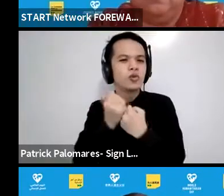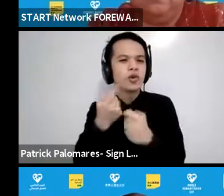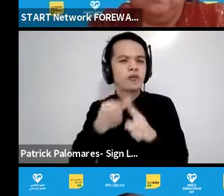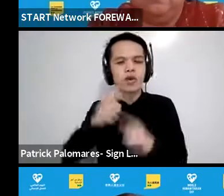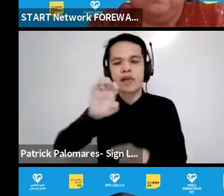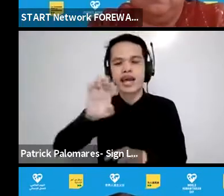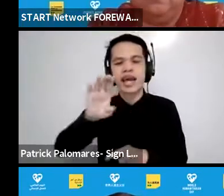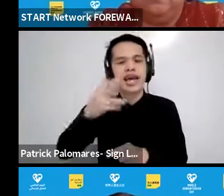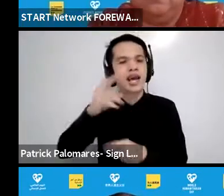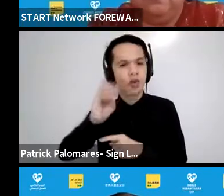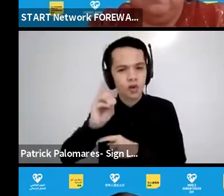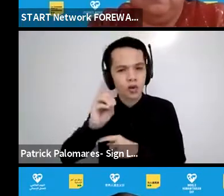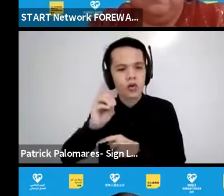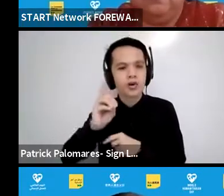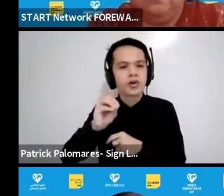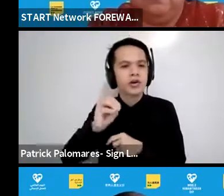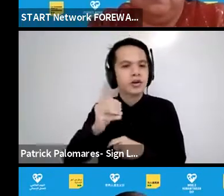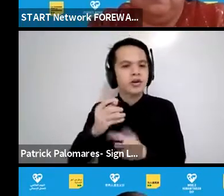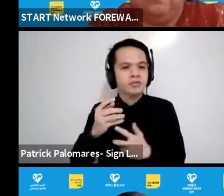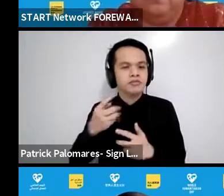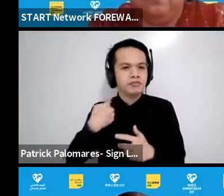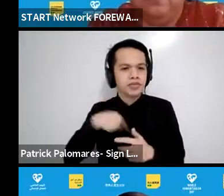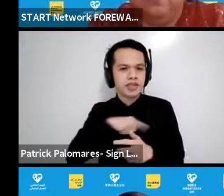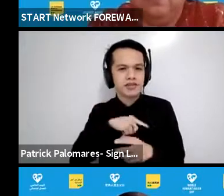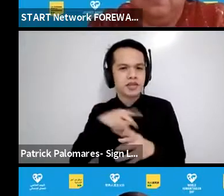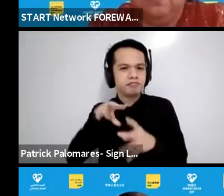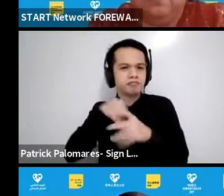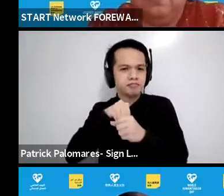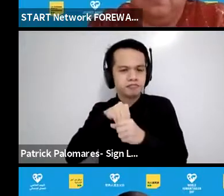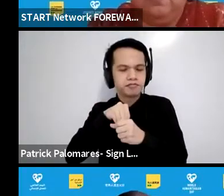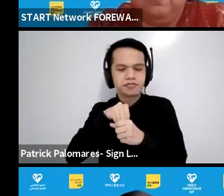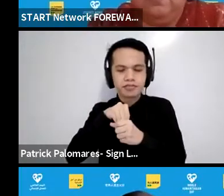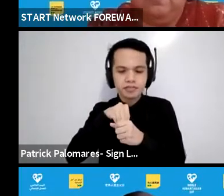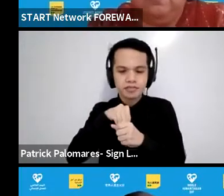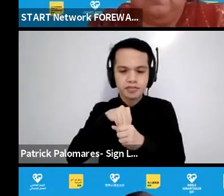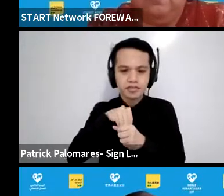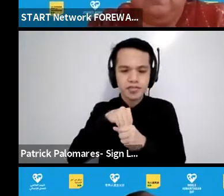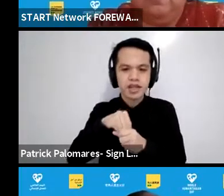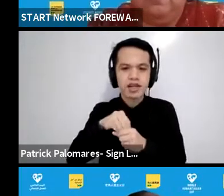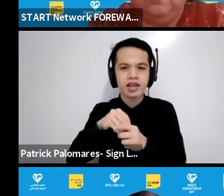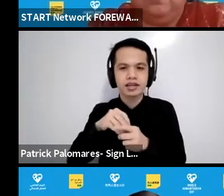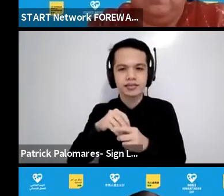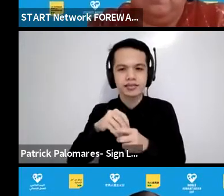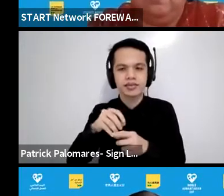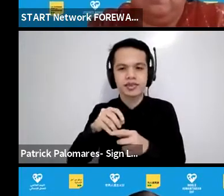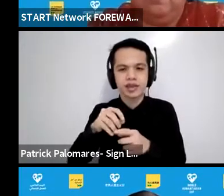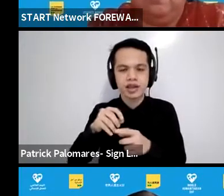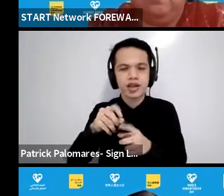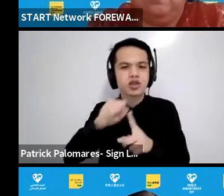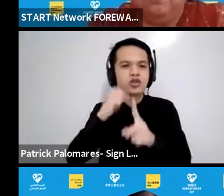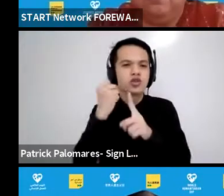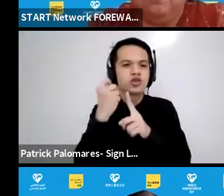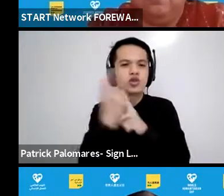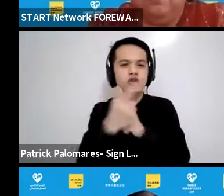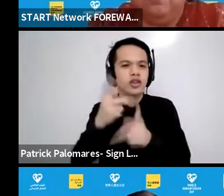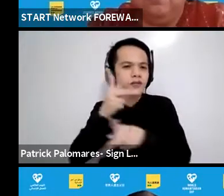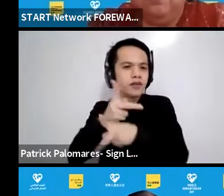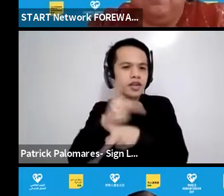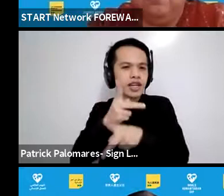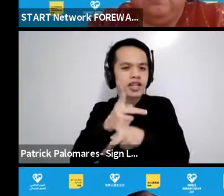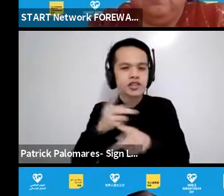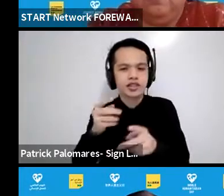ECHO, wherein we incorporate so shock responsive social protection into